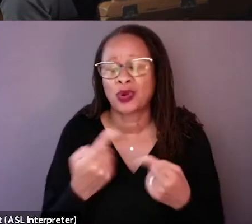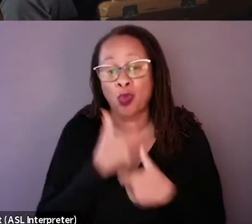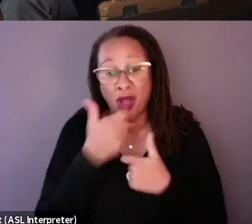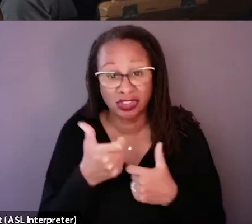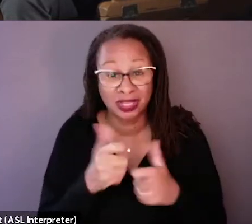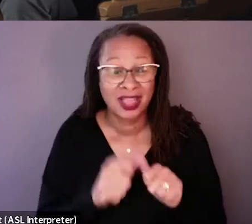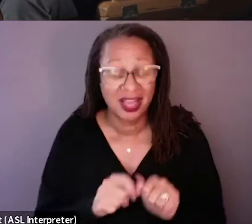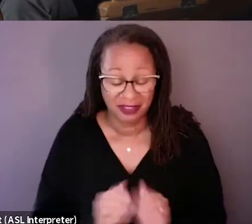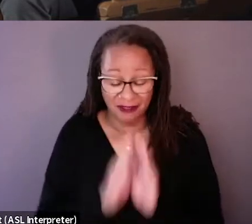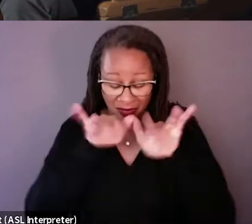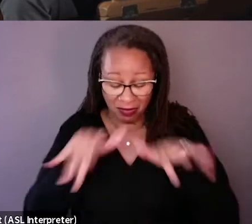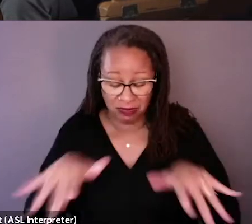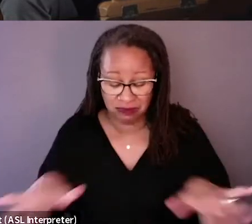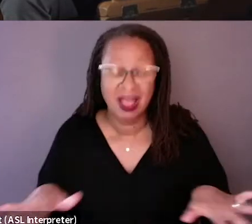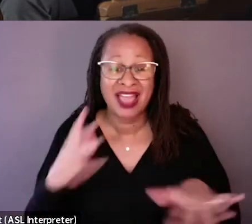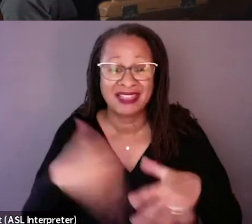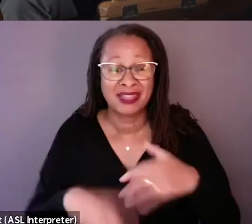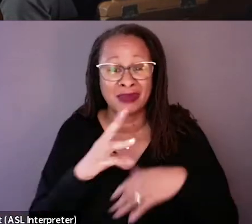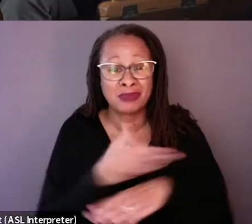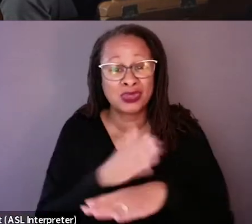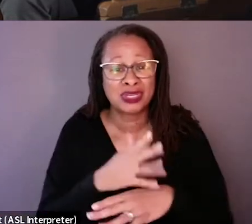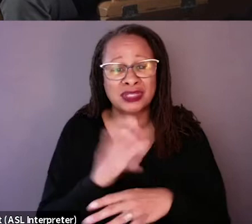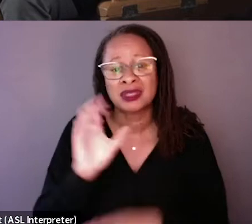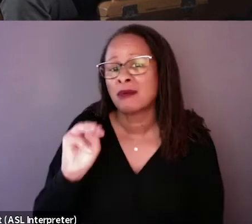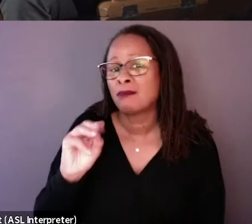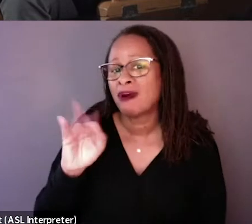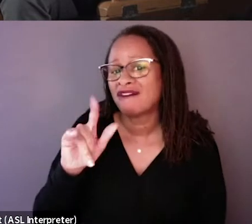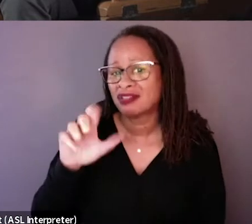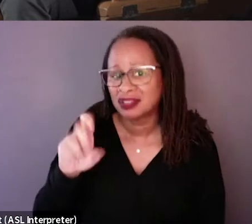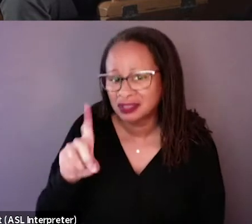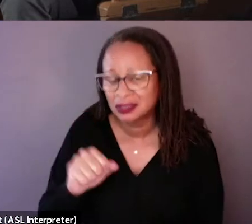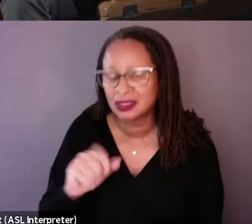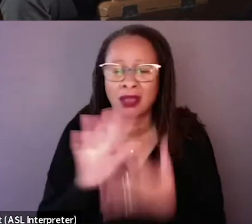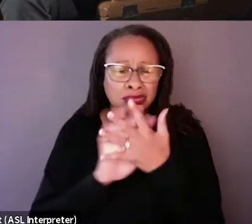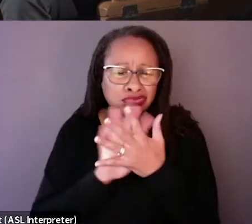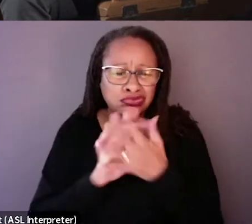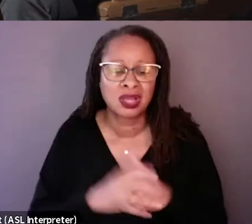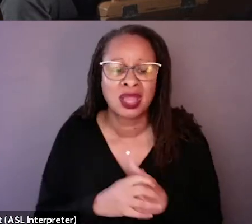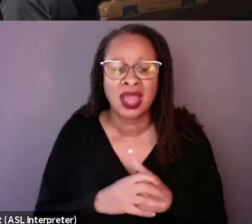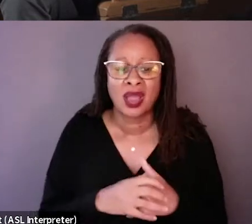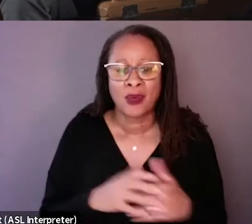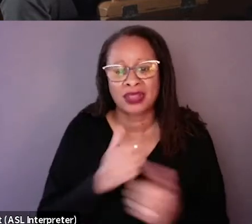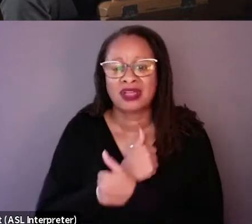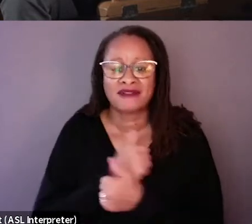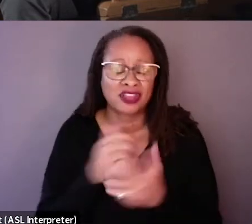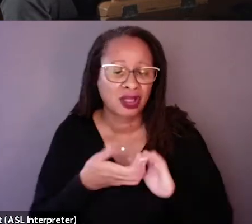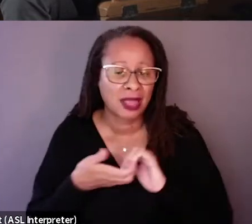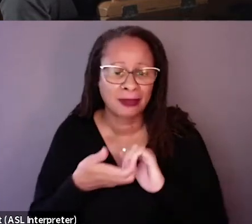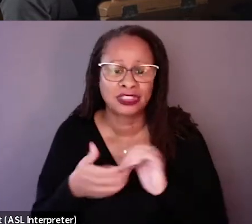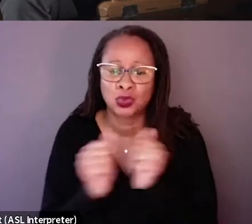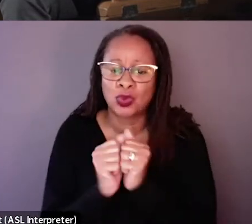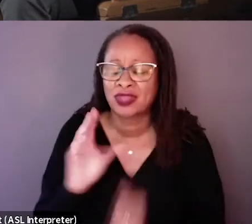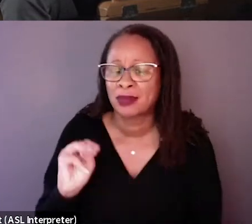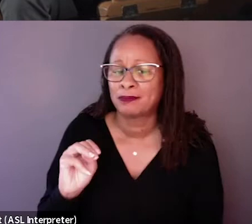it kind of muffled. But the tonal choice that I think people really are so curious to hear about is like your collaboration with Miranda July in doing